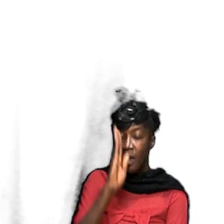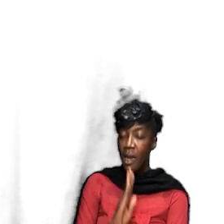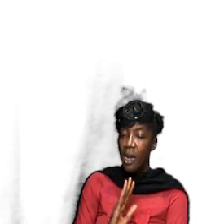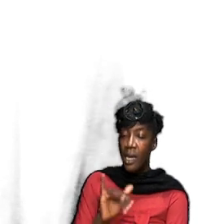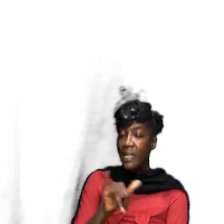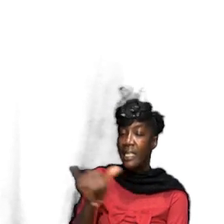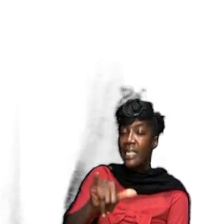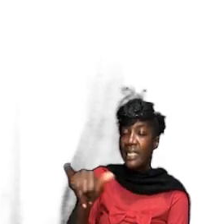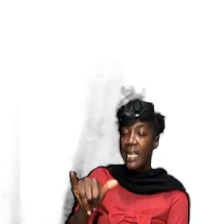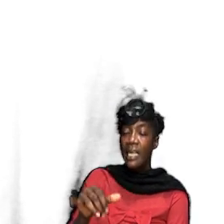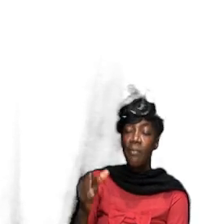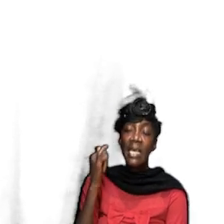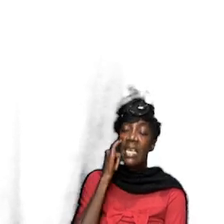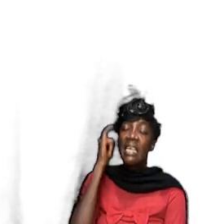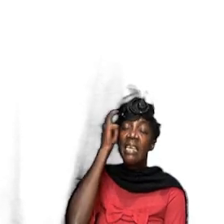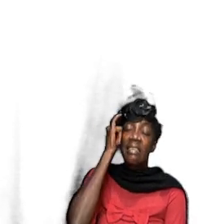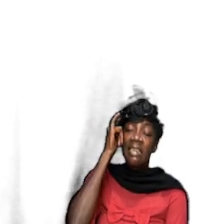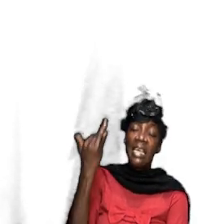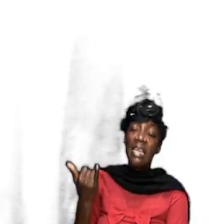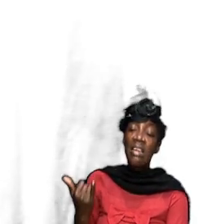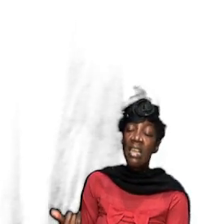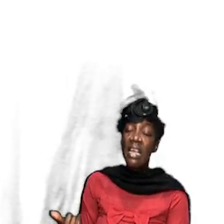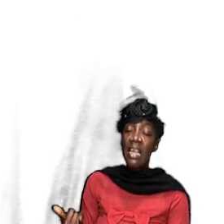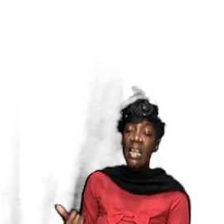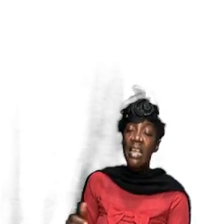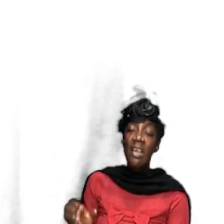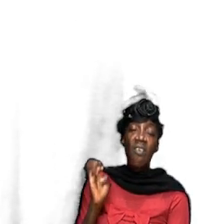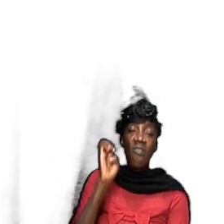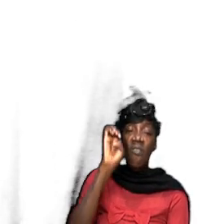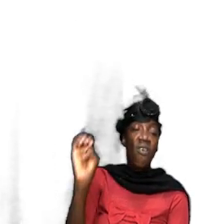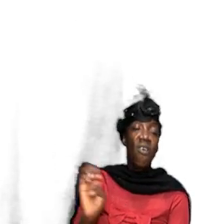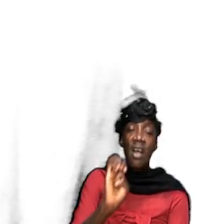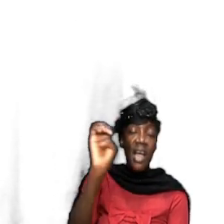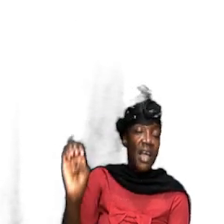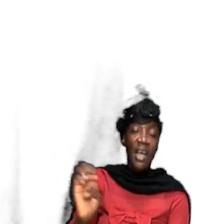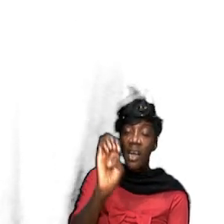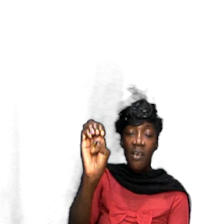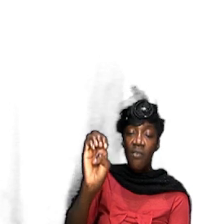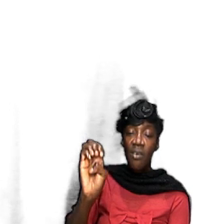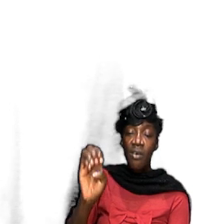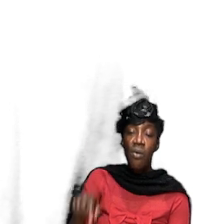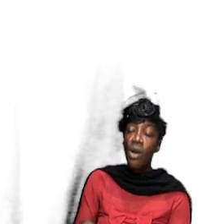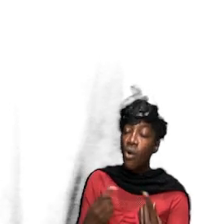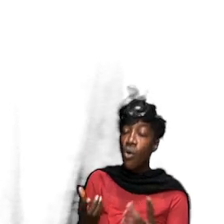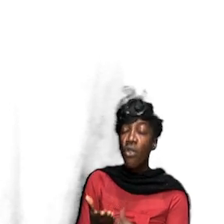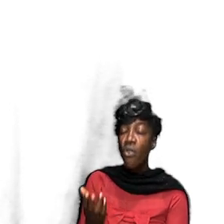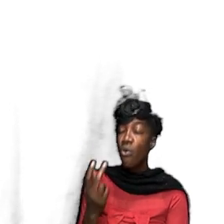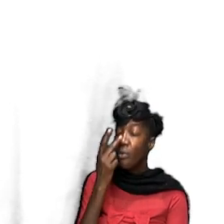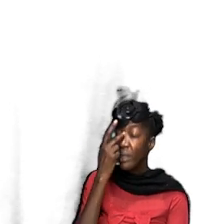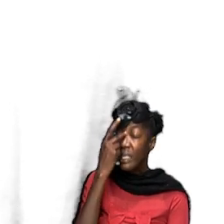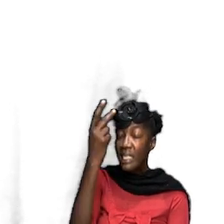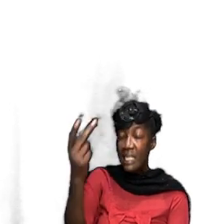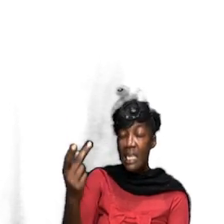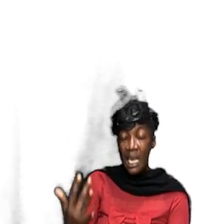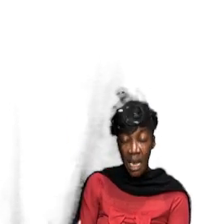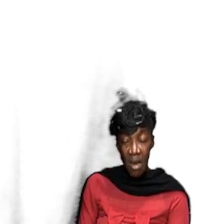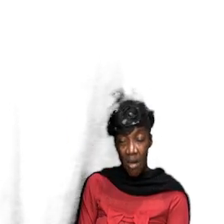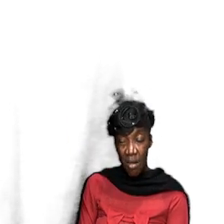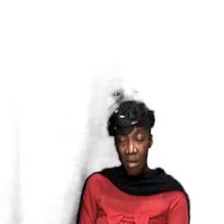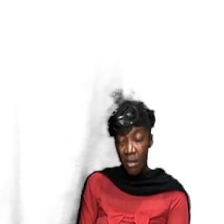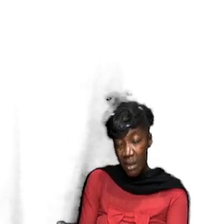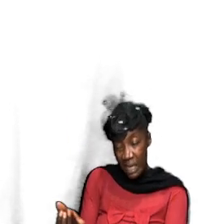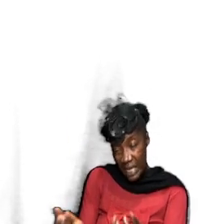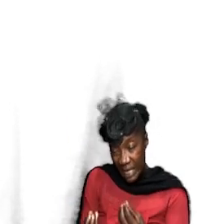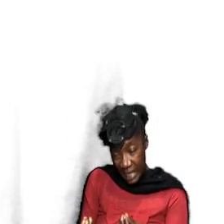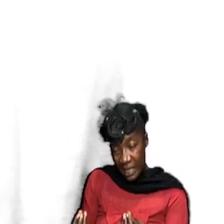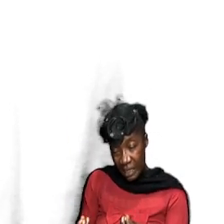same, yesterday, today, and forever. So I like us to, as we go through, to see how we can, you know, get some things